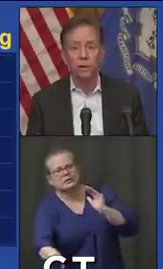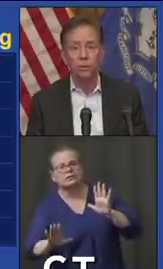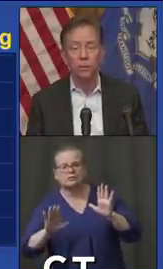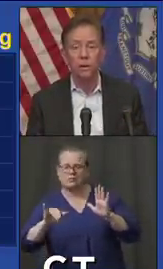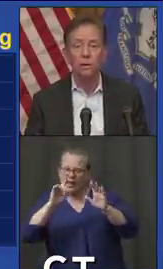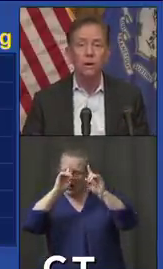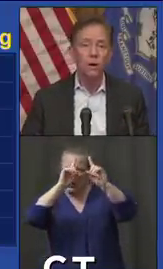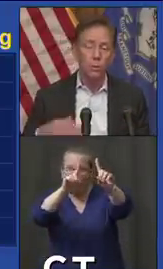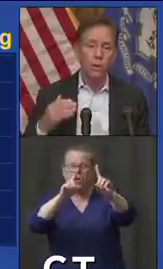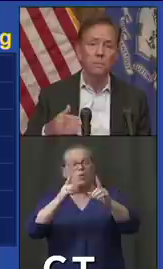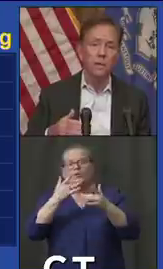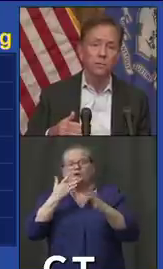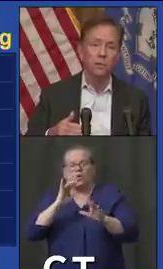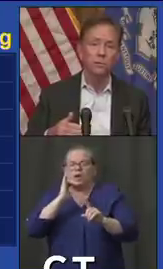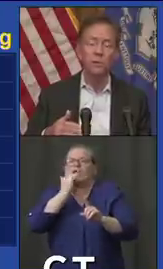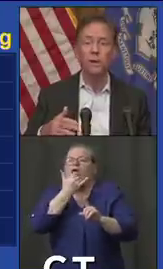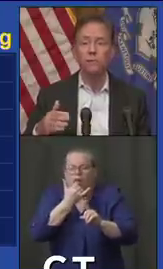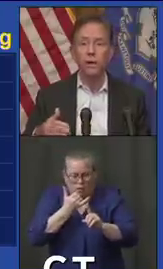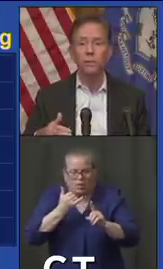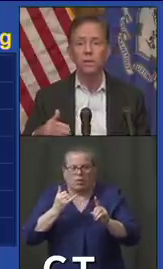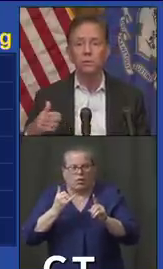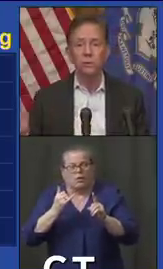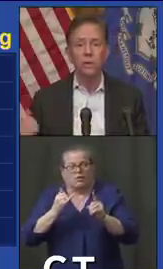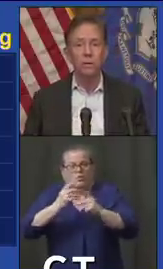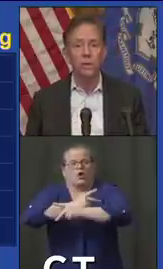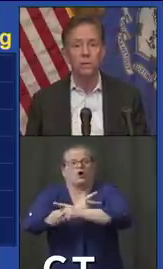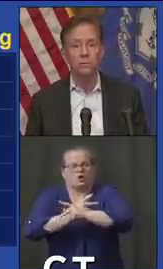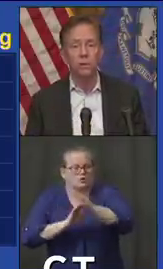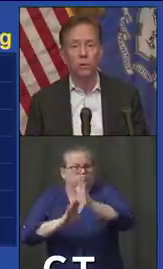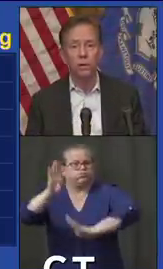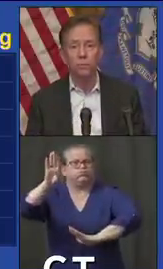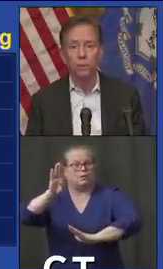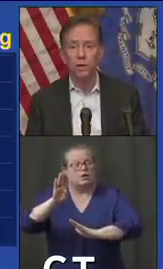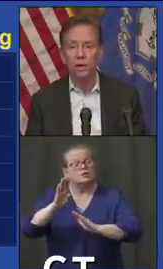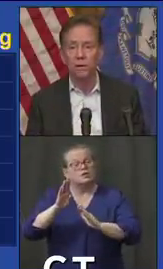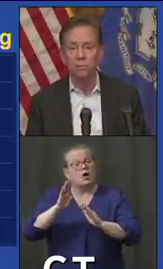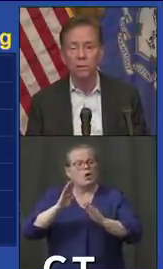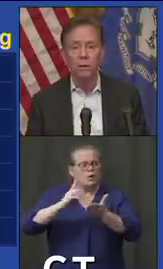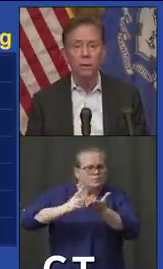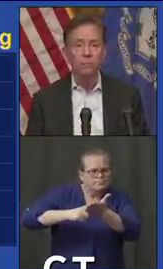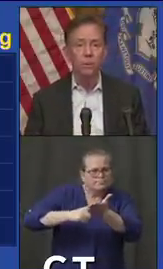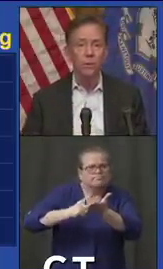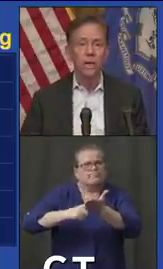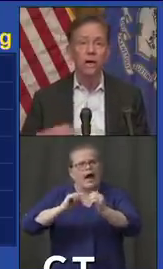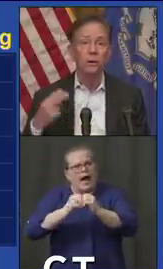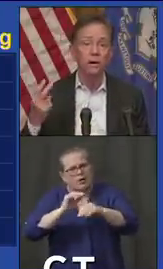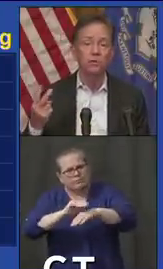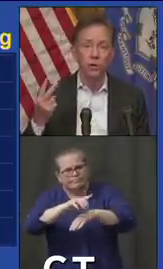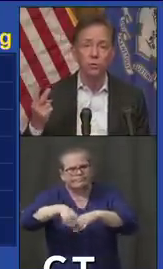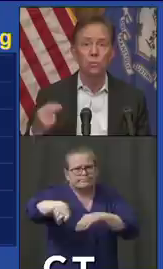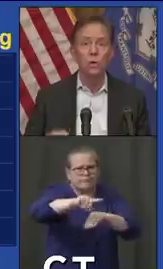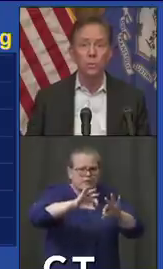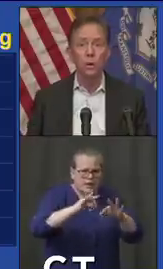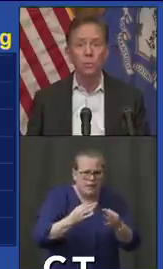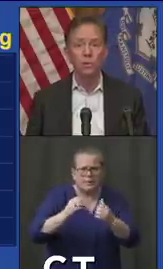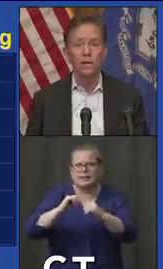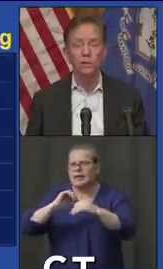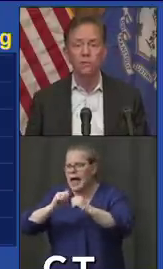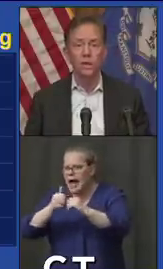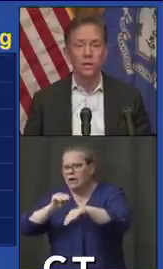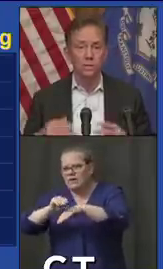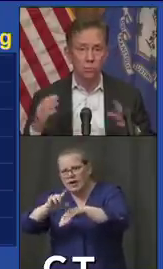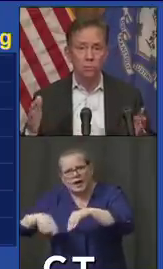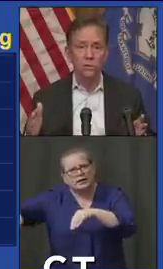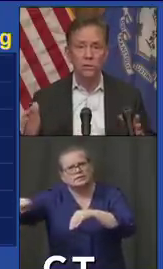a flare-up there. What that means for those families and what that means for the greater public health. We now have 2 mobile